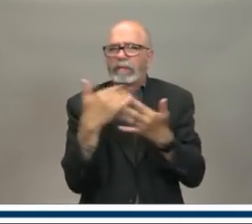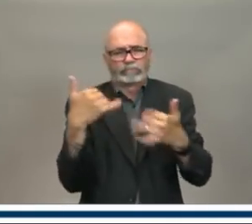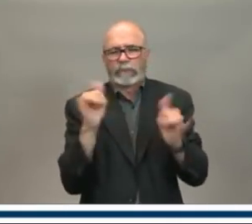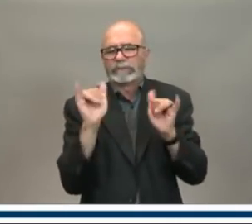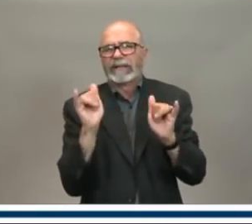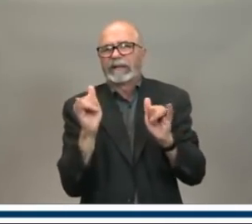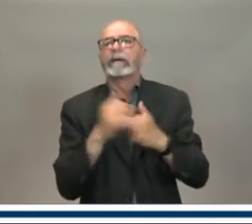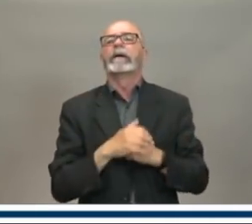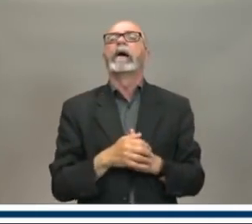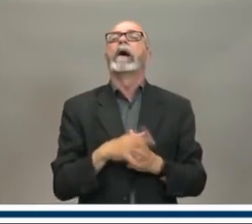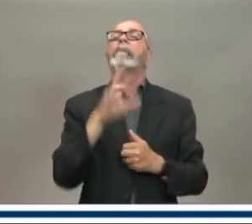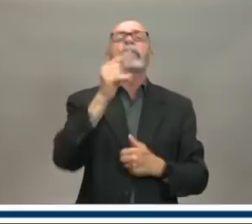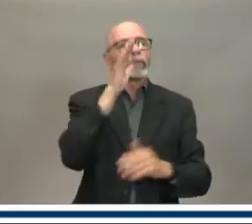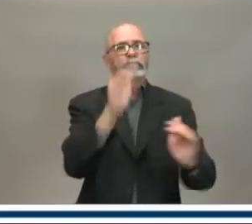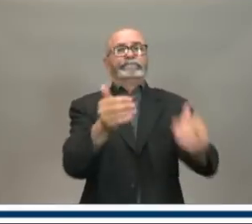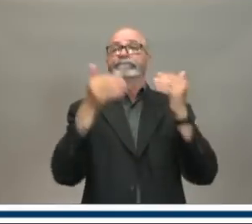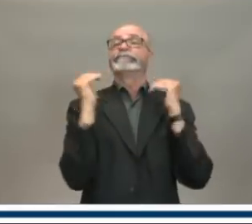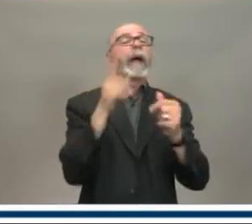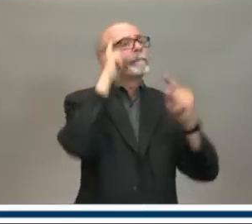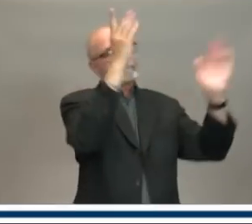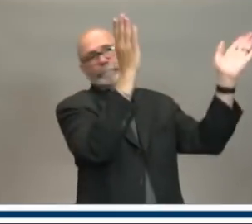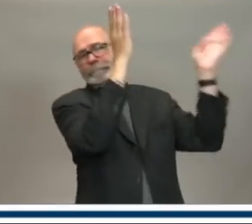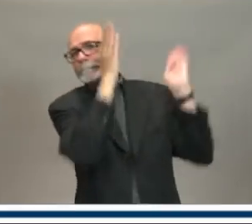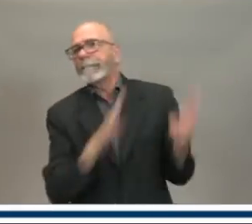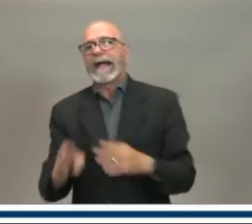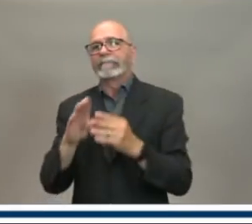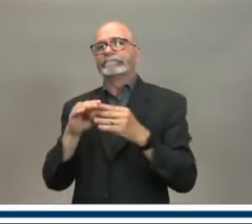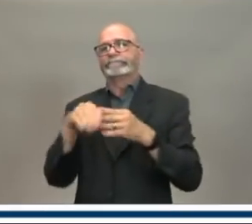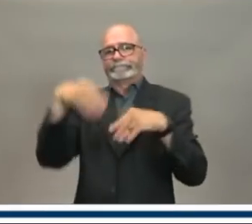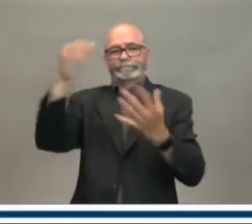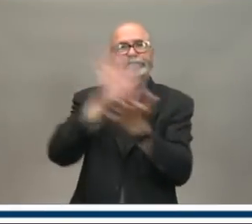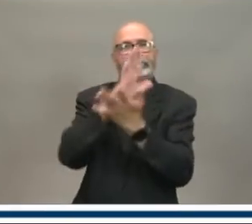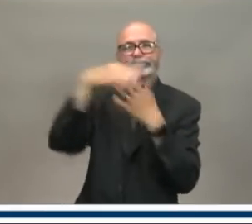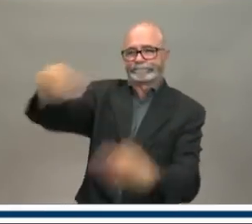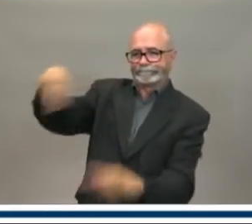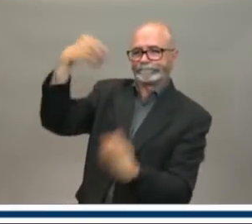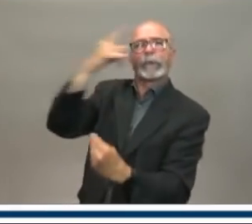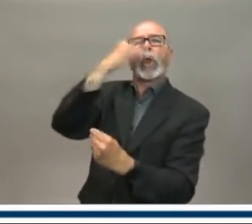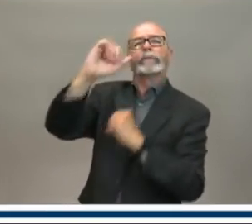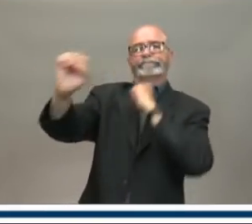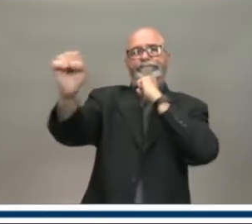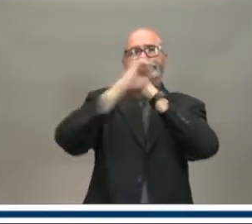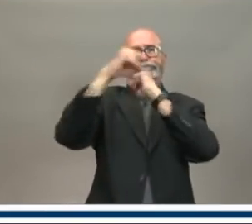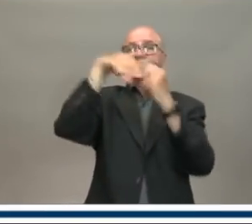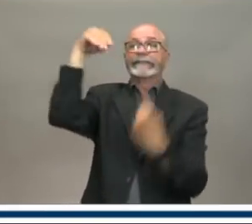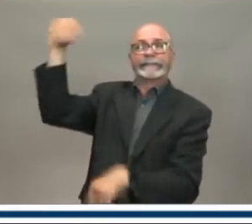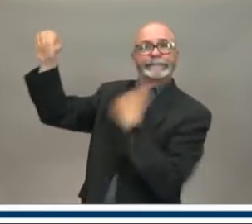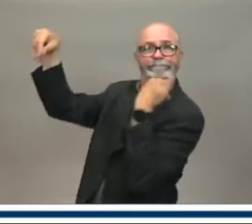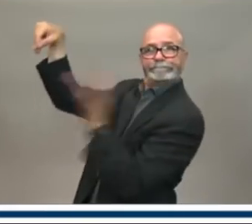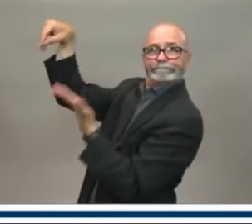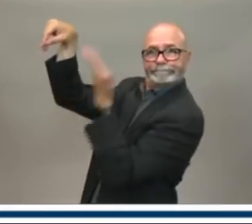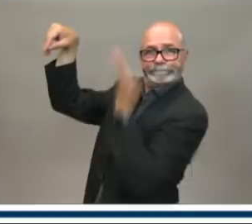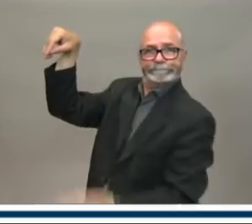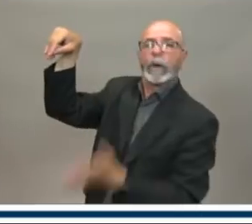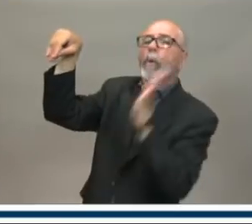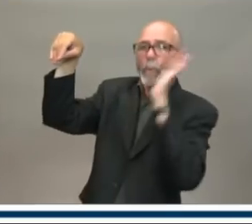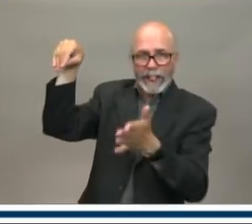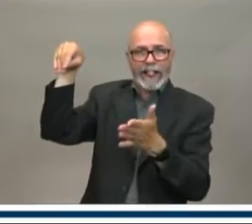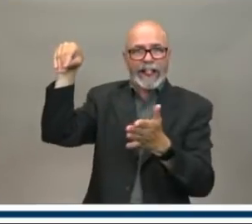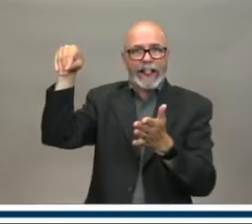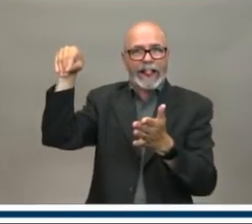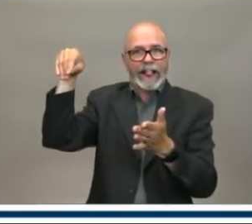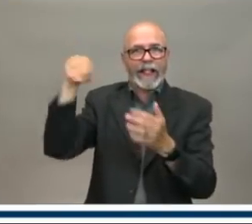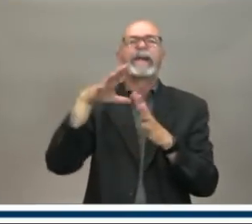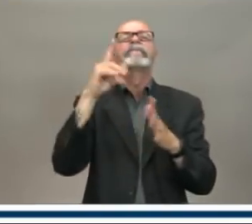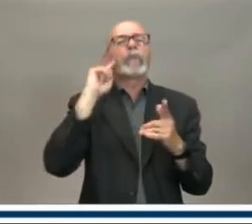with a comprehensive step in a full recovery plan.